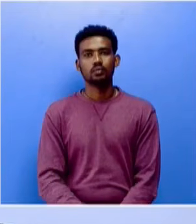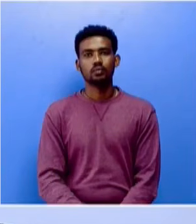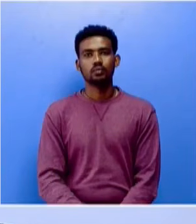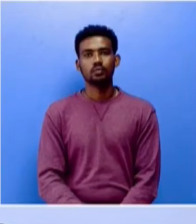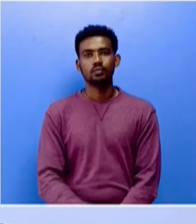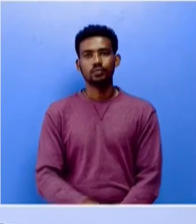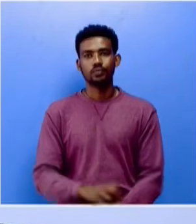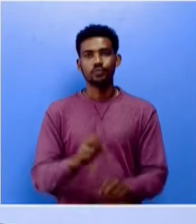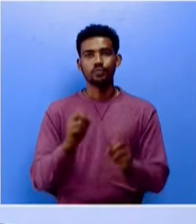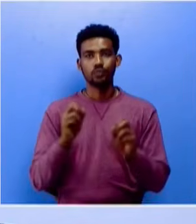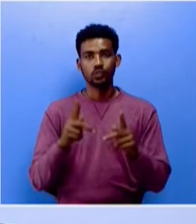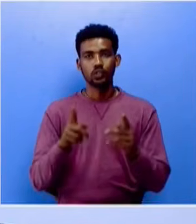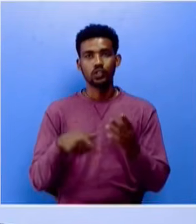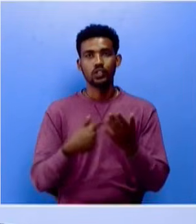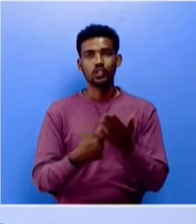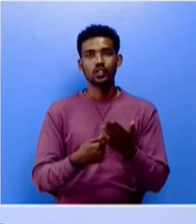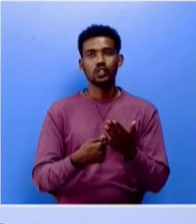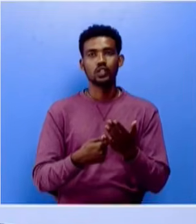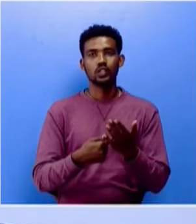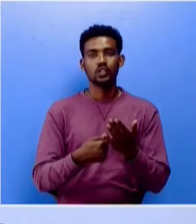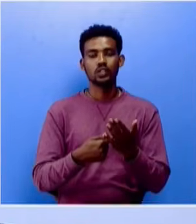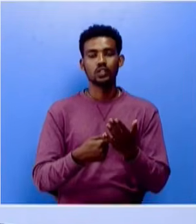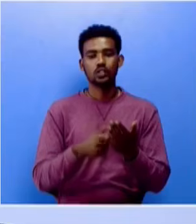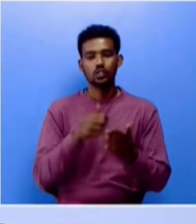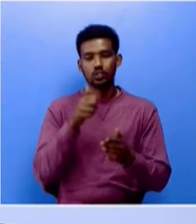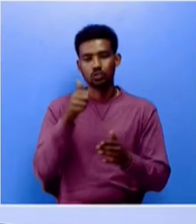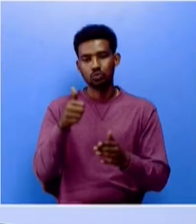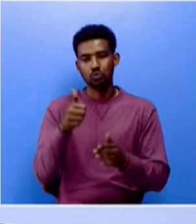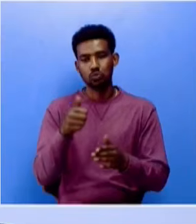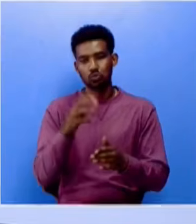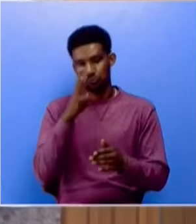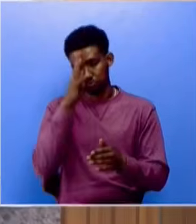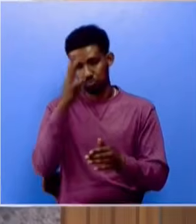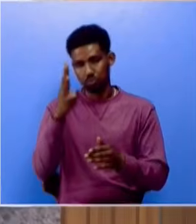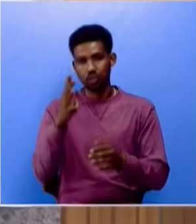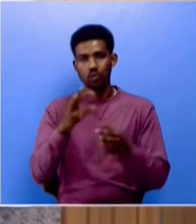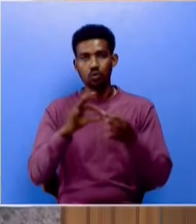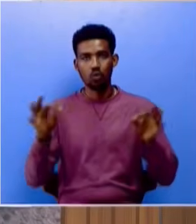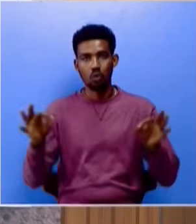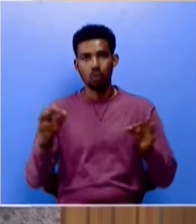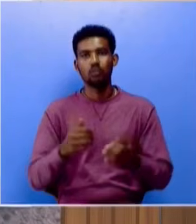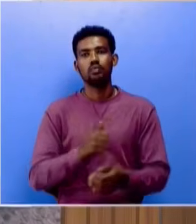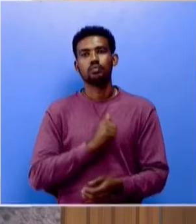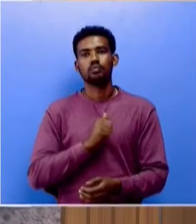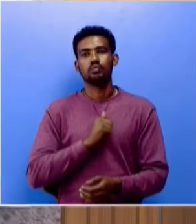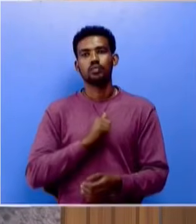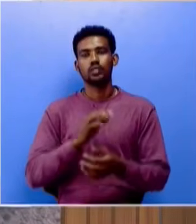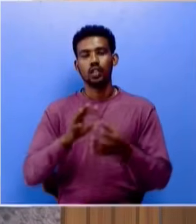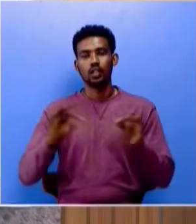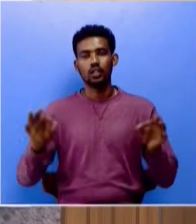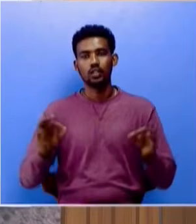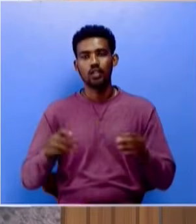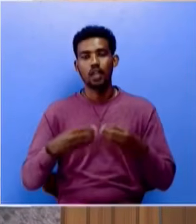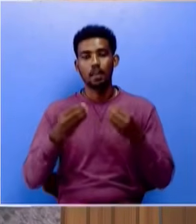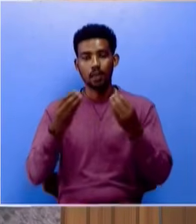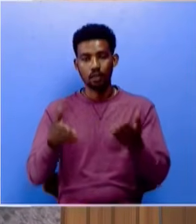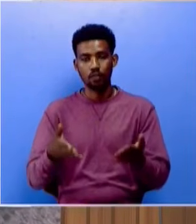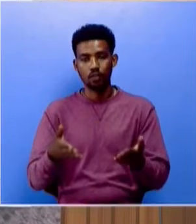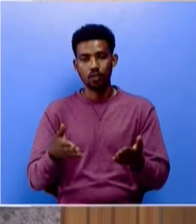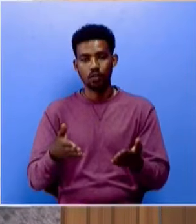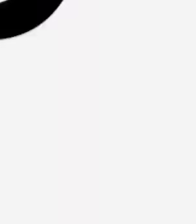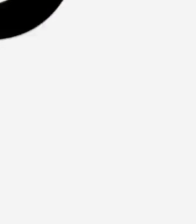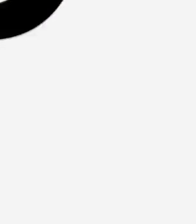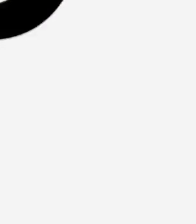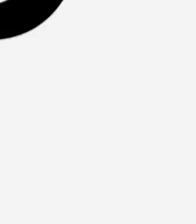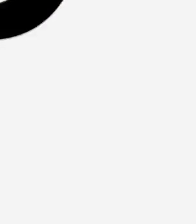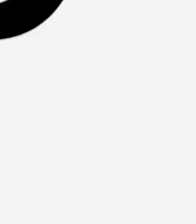It's better if you drive by your own. Are you ready? Get a seat in. Let me give you 30